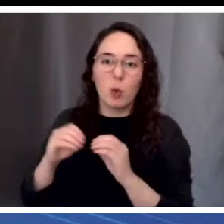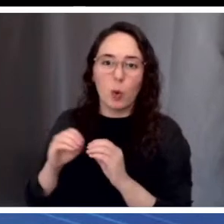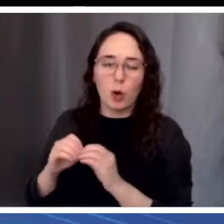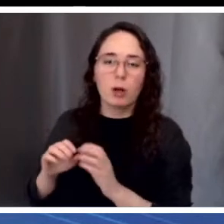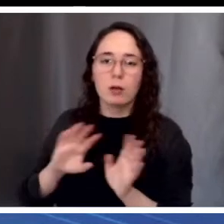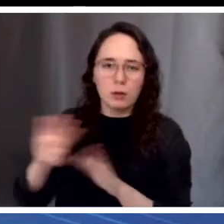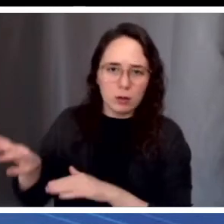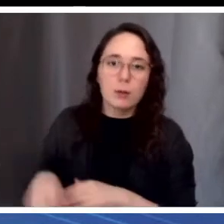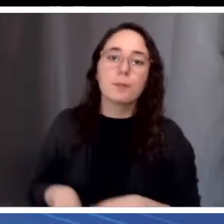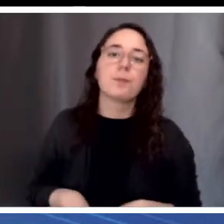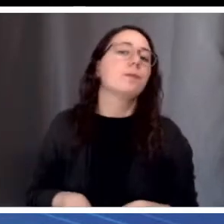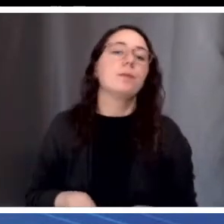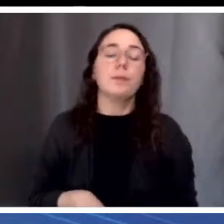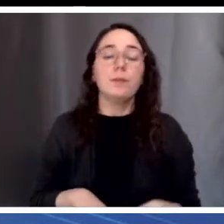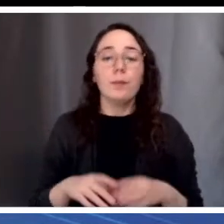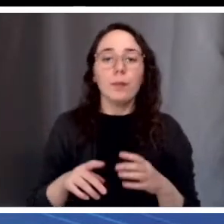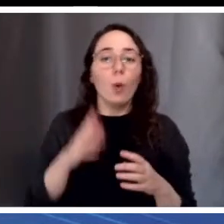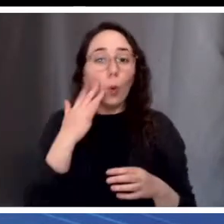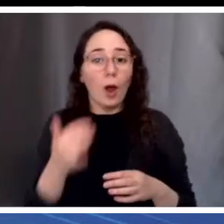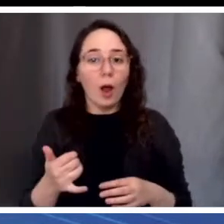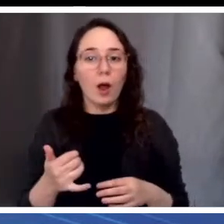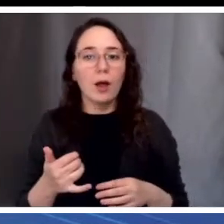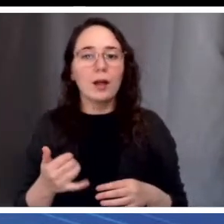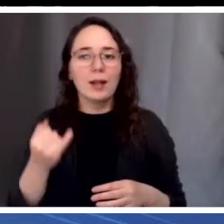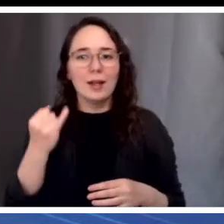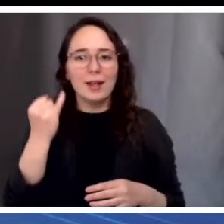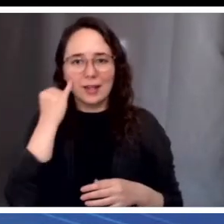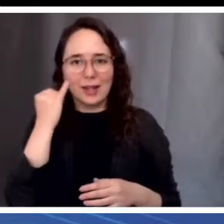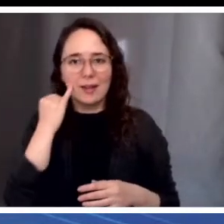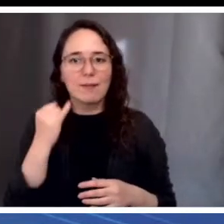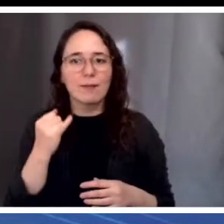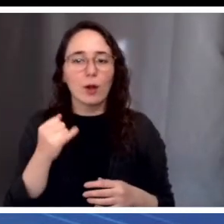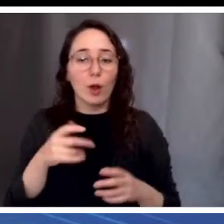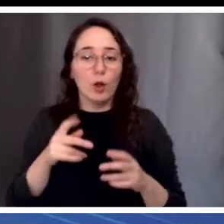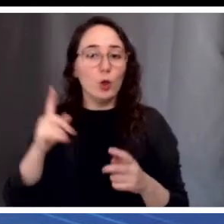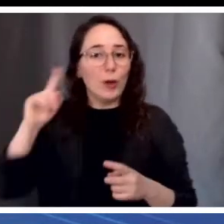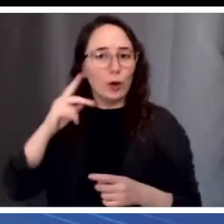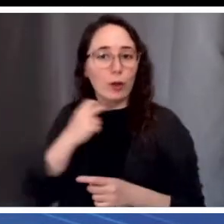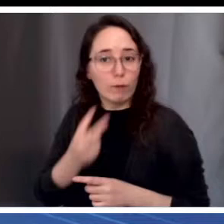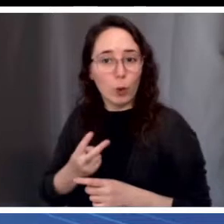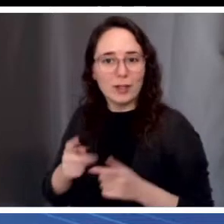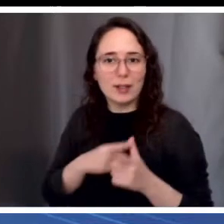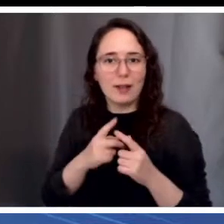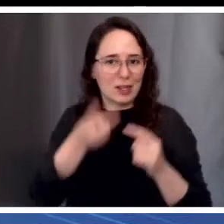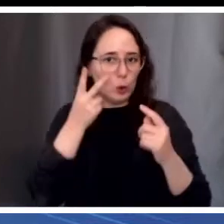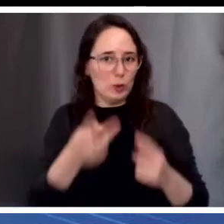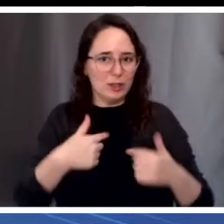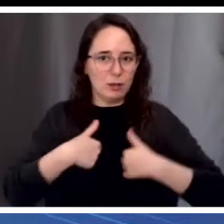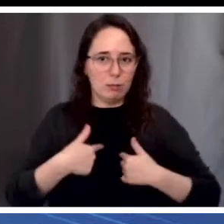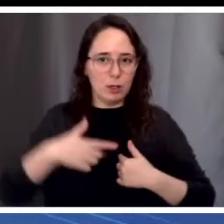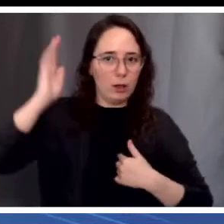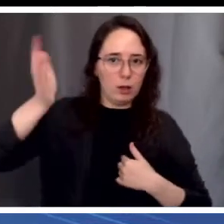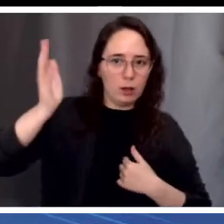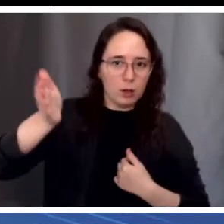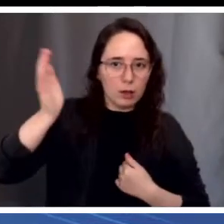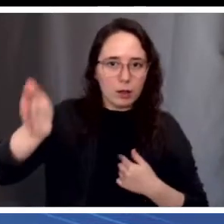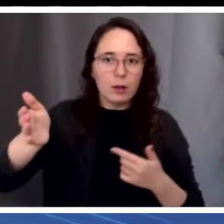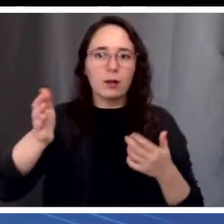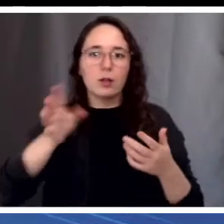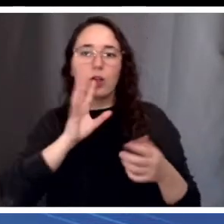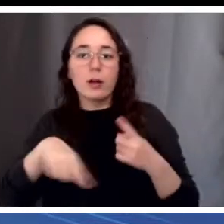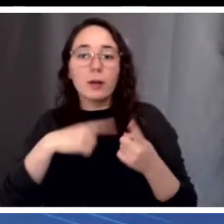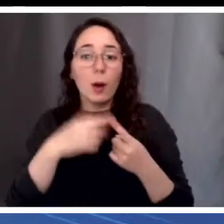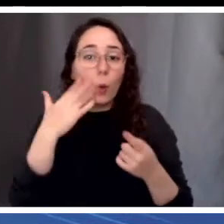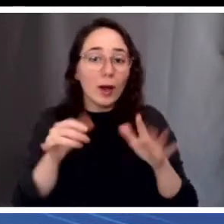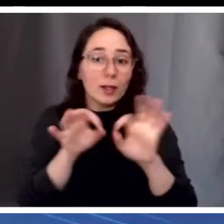description and the person in front talking about it and the importance of it, the, the, the, the, should I say